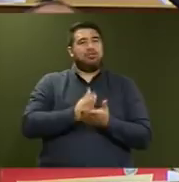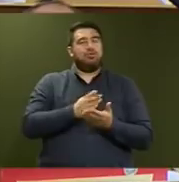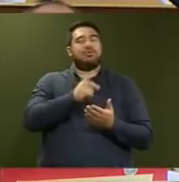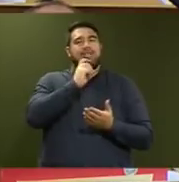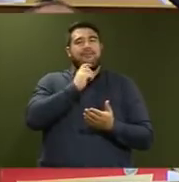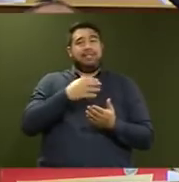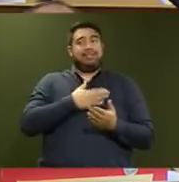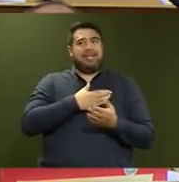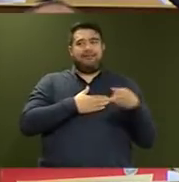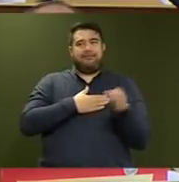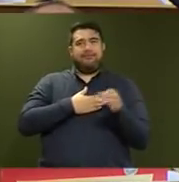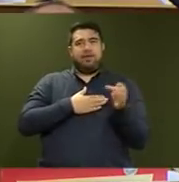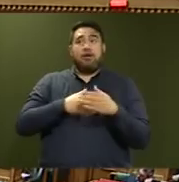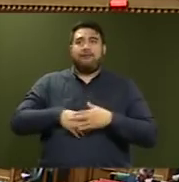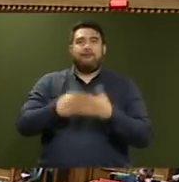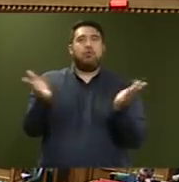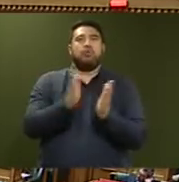the country. I take my hat off to them.